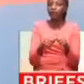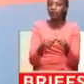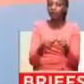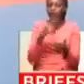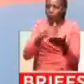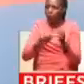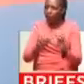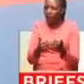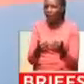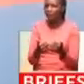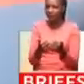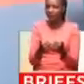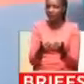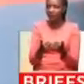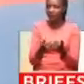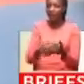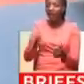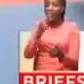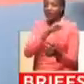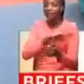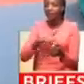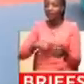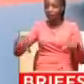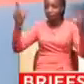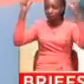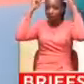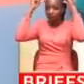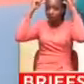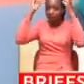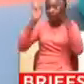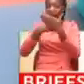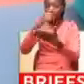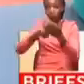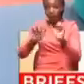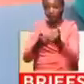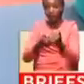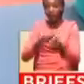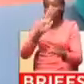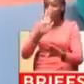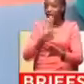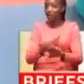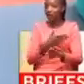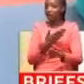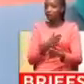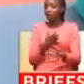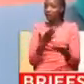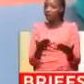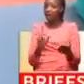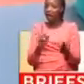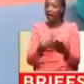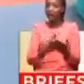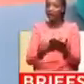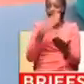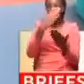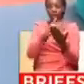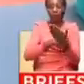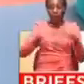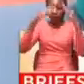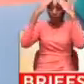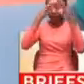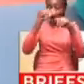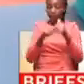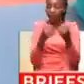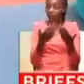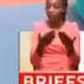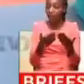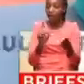what happens in the kingdom of the devil and exactly what's happening in the music industry and generally the showbiz industry. And with us, again, if I